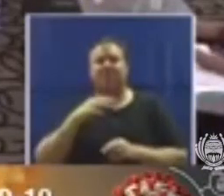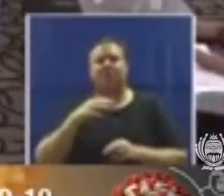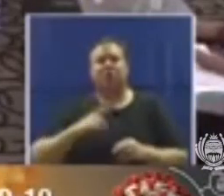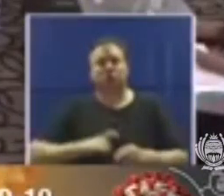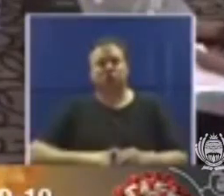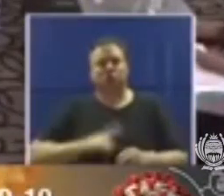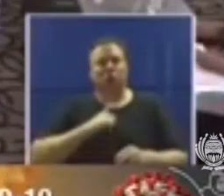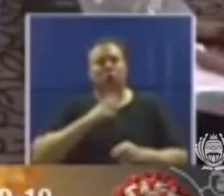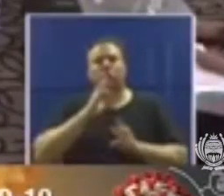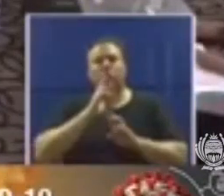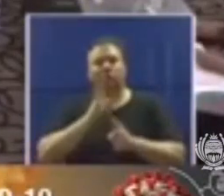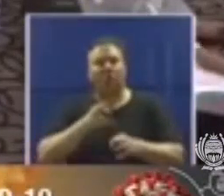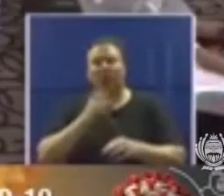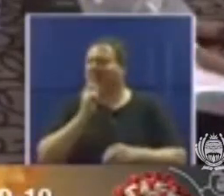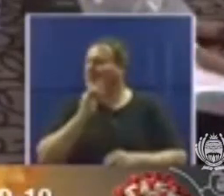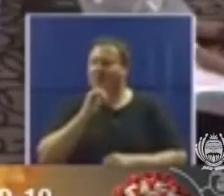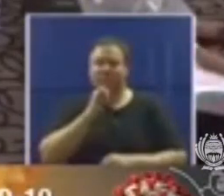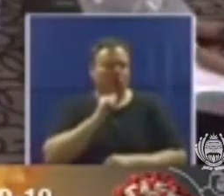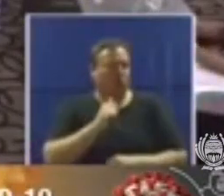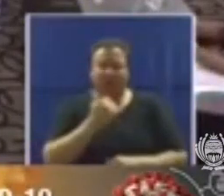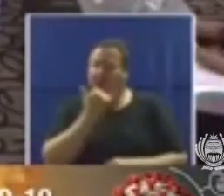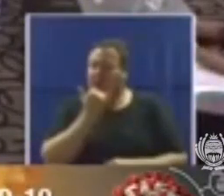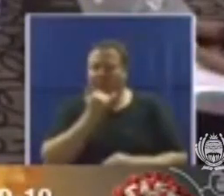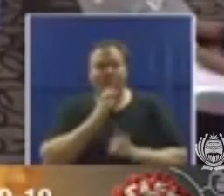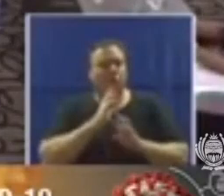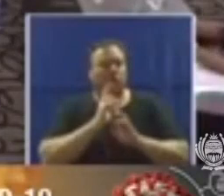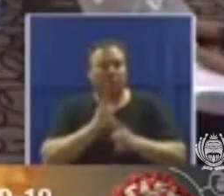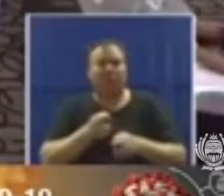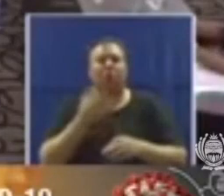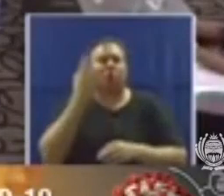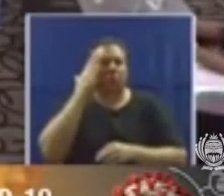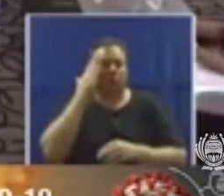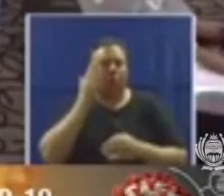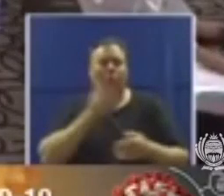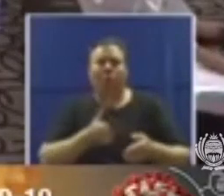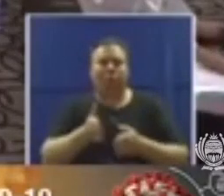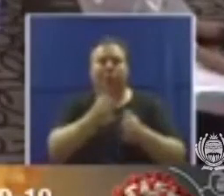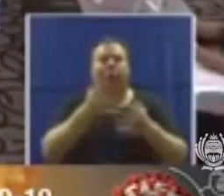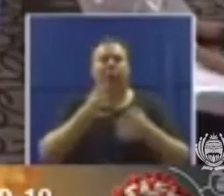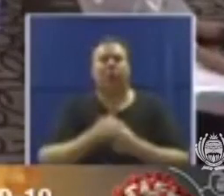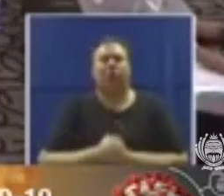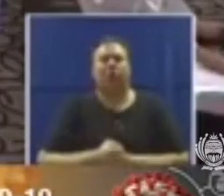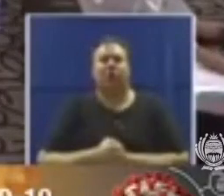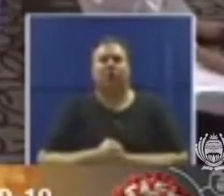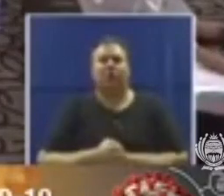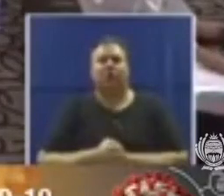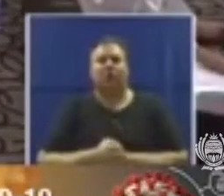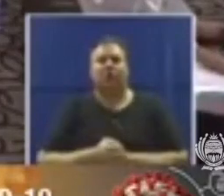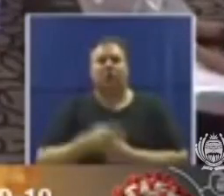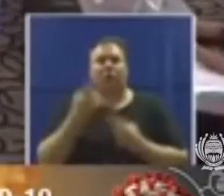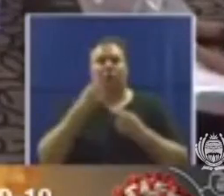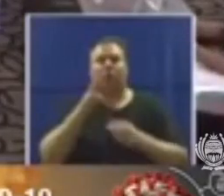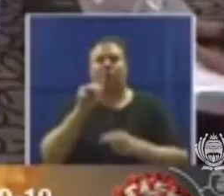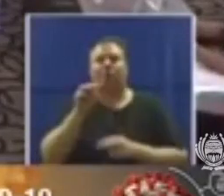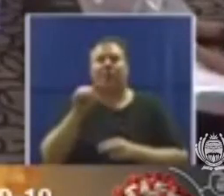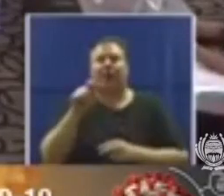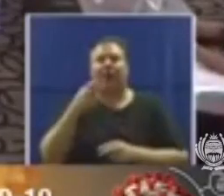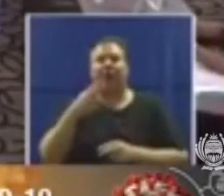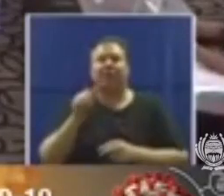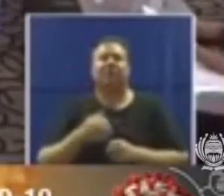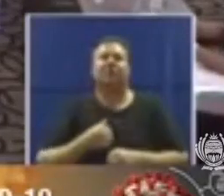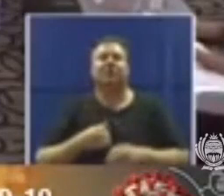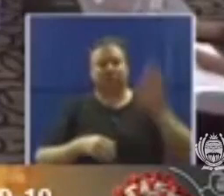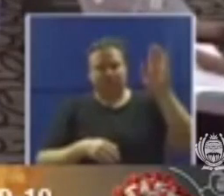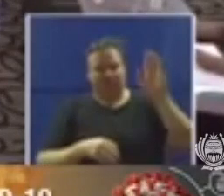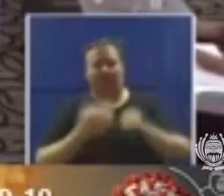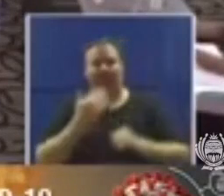respond. If they are not happy with the responses, they know what route to follow. Honorable Macpherson. Thanks, Chair.